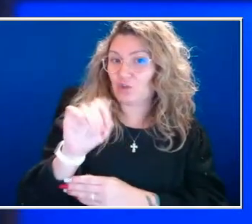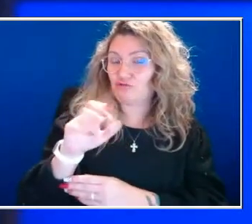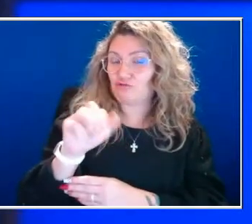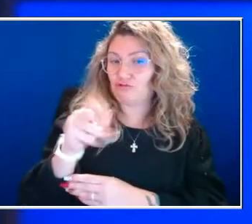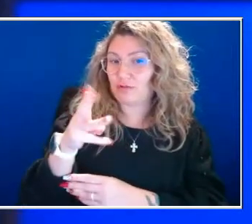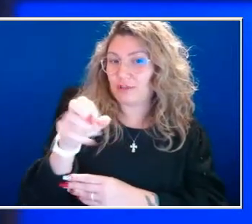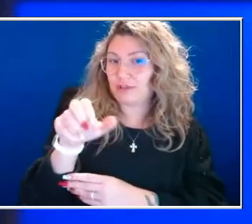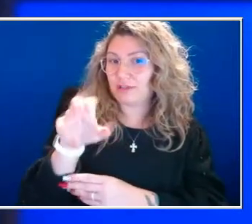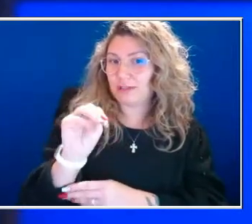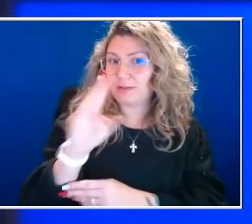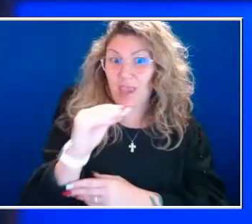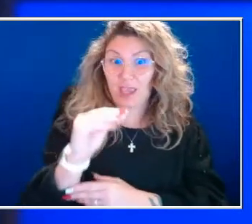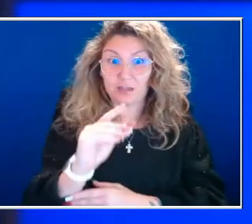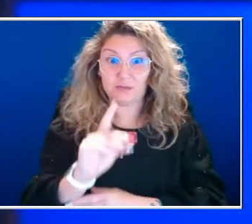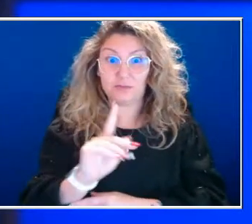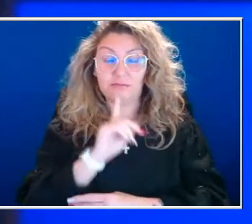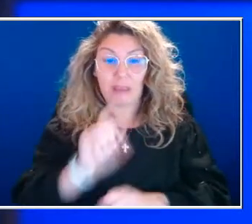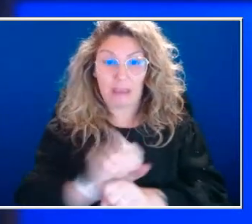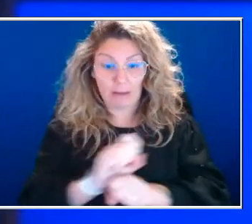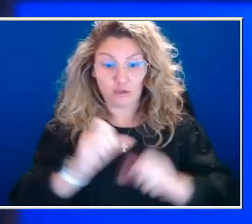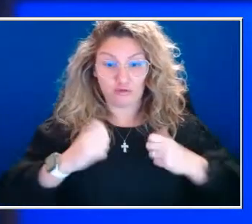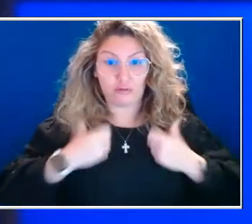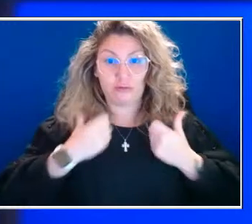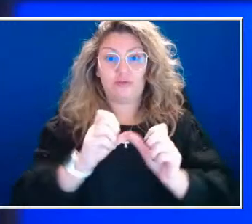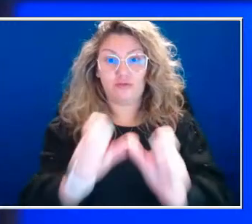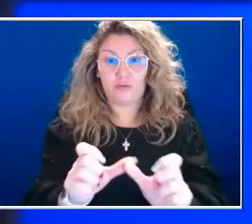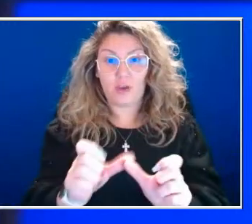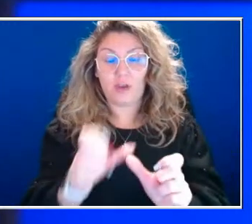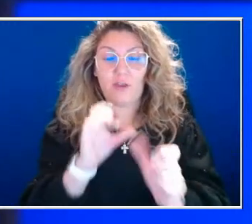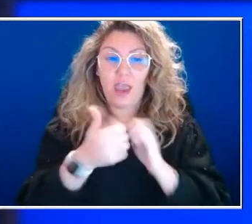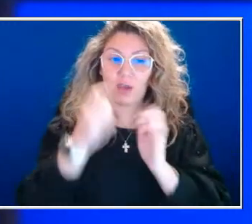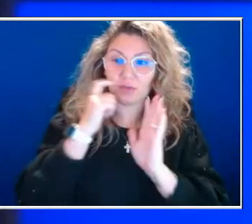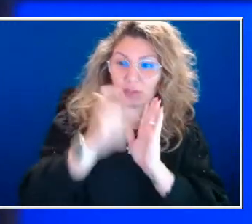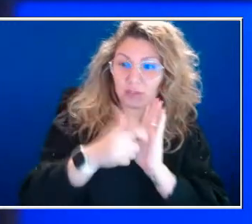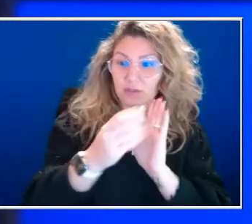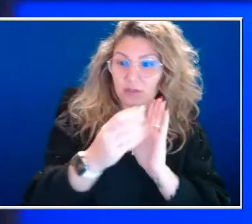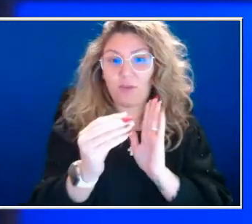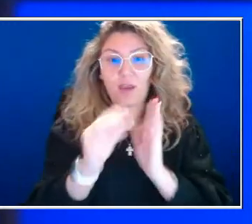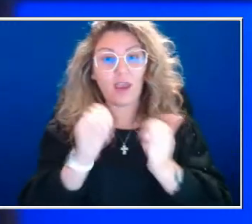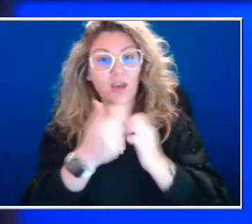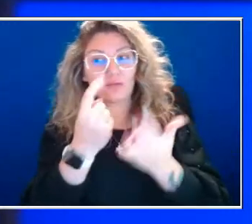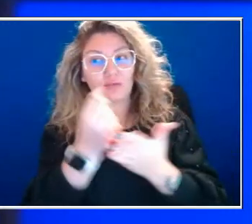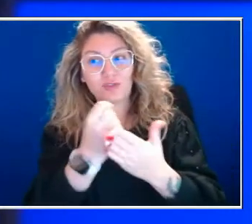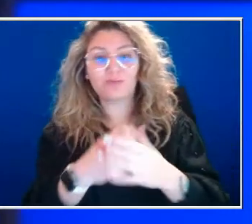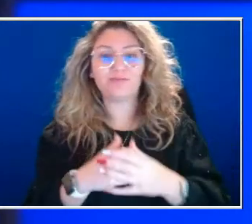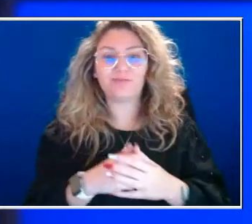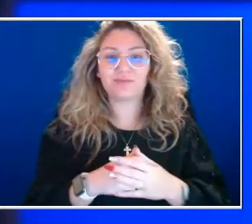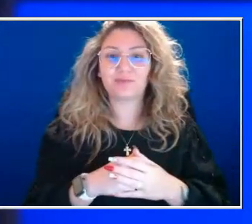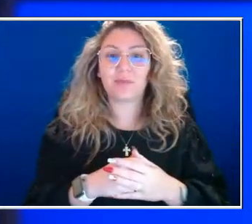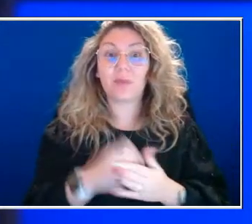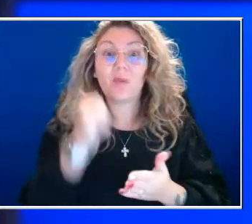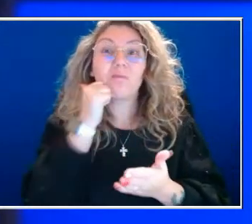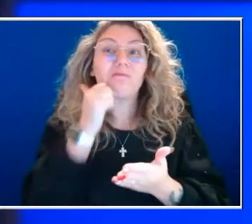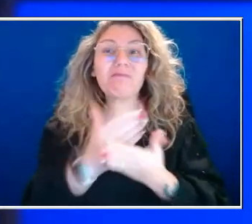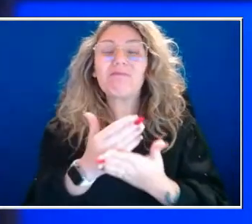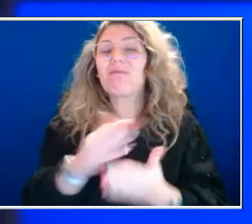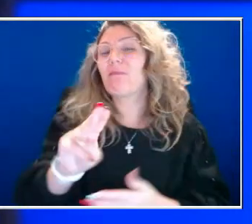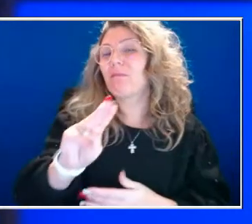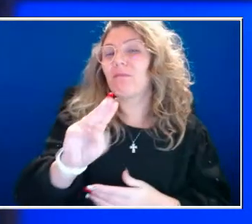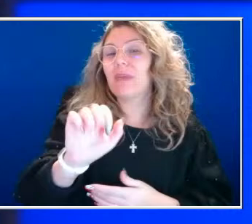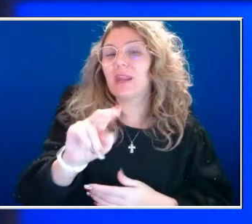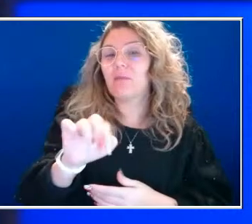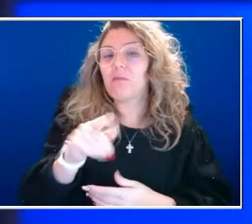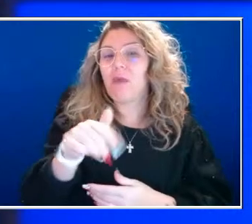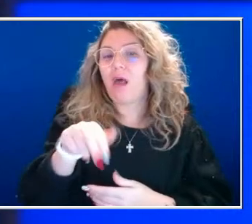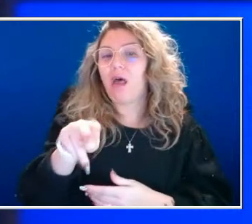discuss how it was identified and, most importantly, how it was treated. Menopause is defined as the time when a woman's